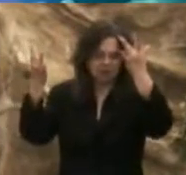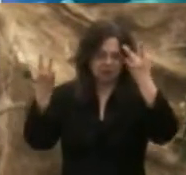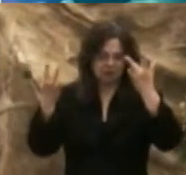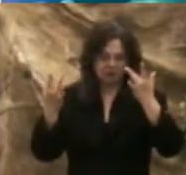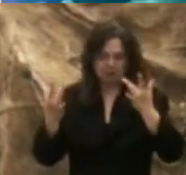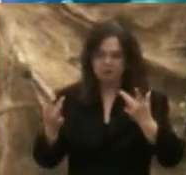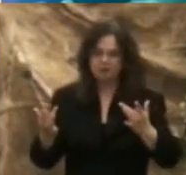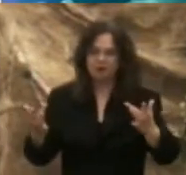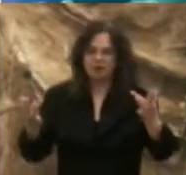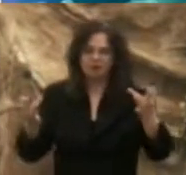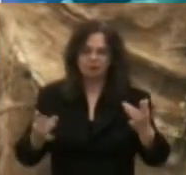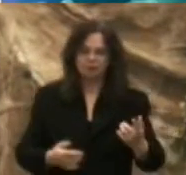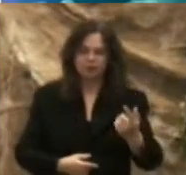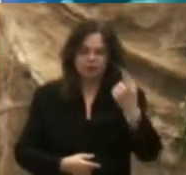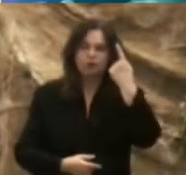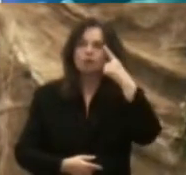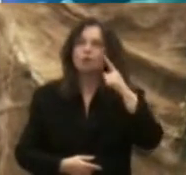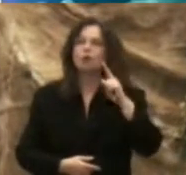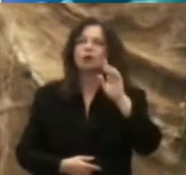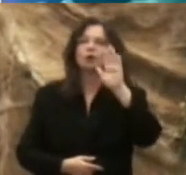mercy. For your